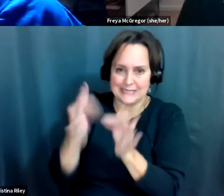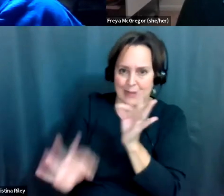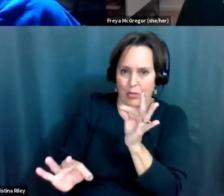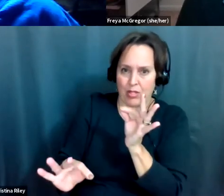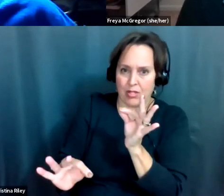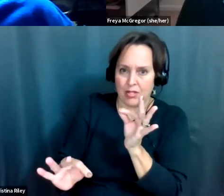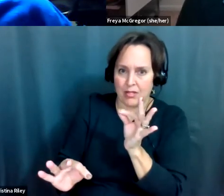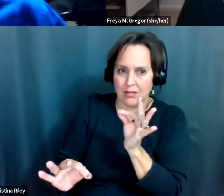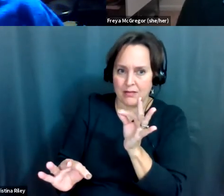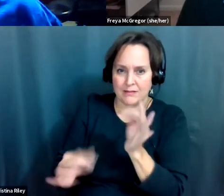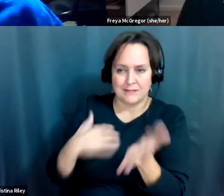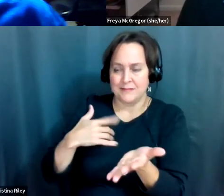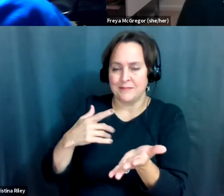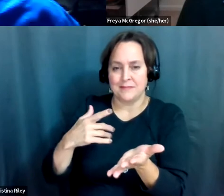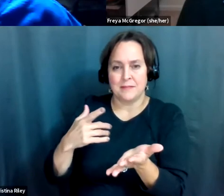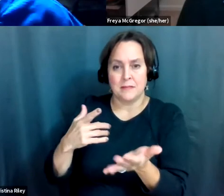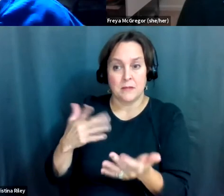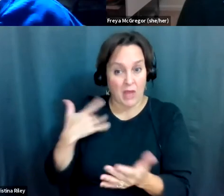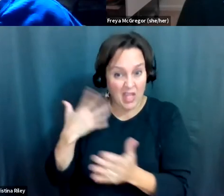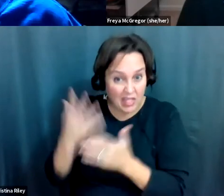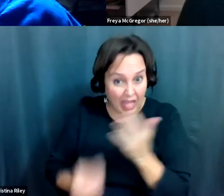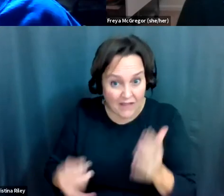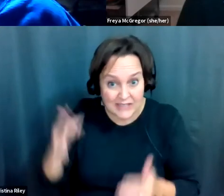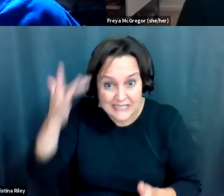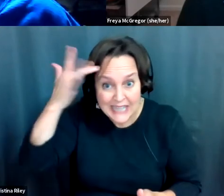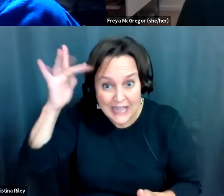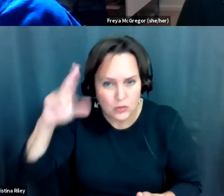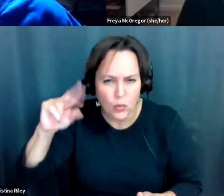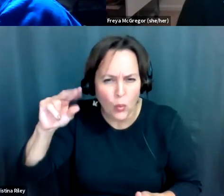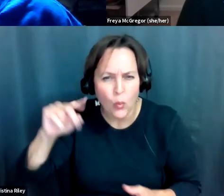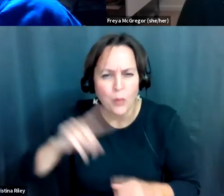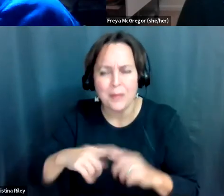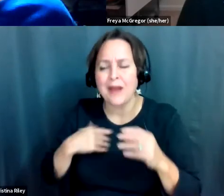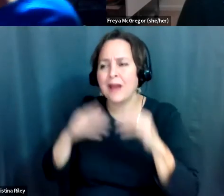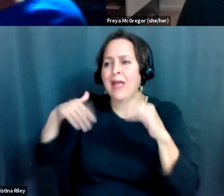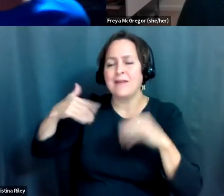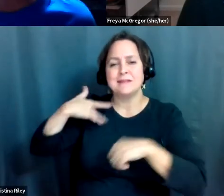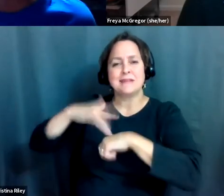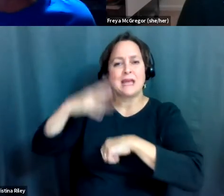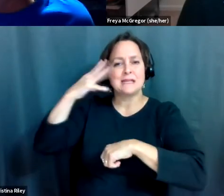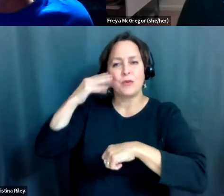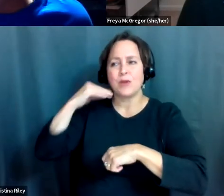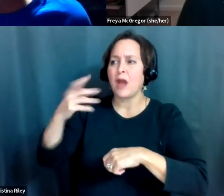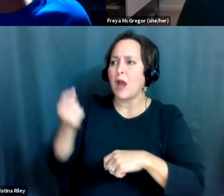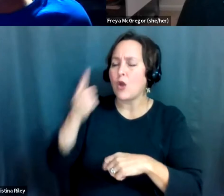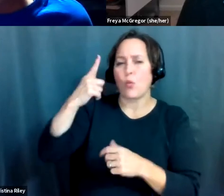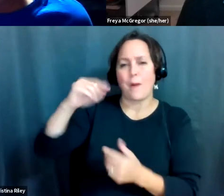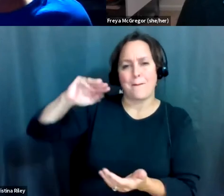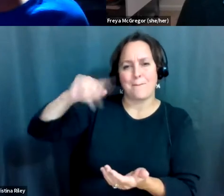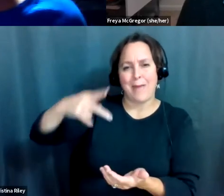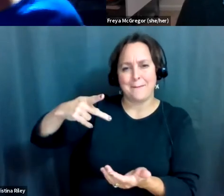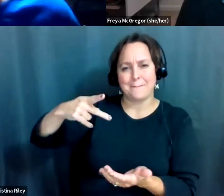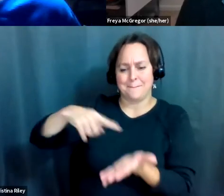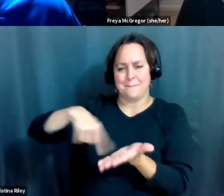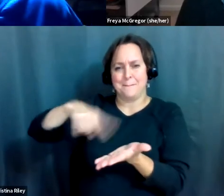And that's not because I lack intelligence. It's because I don't have the experience of understanding what a map is trying to